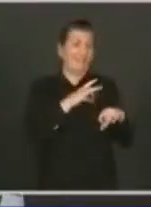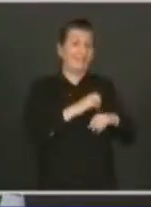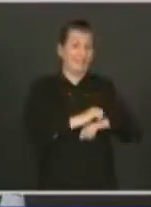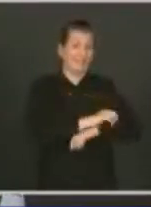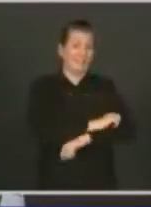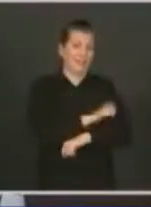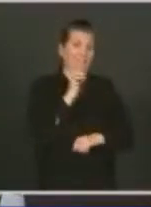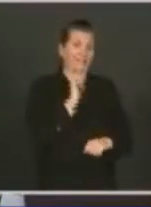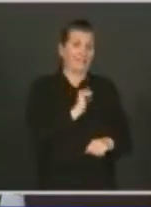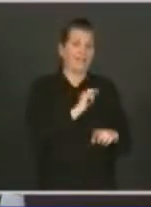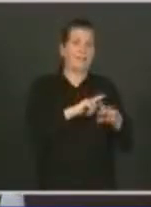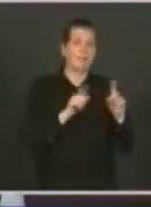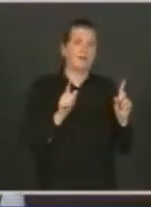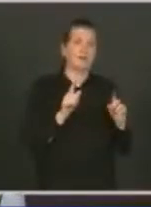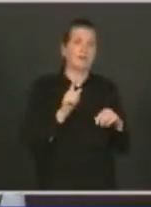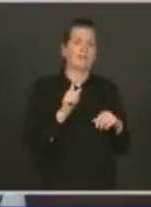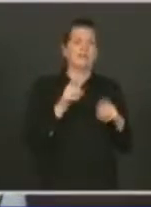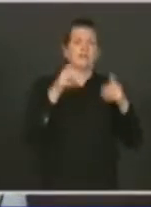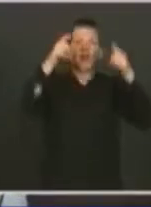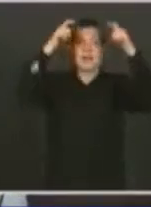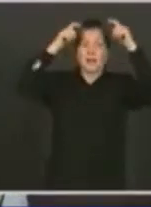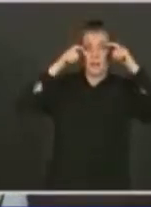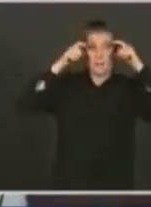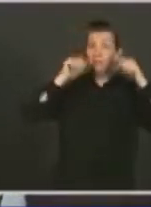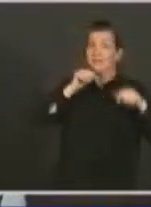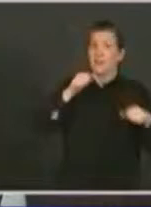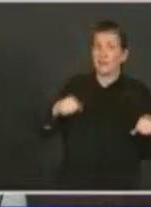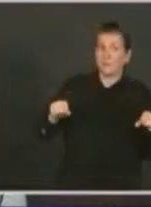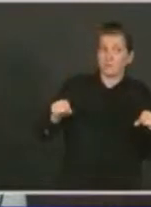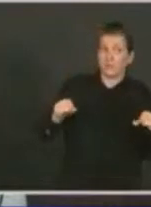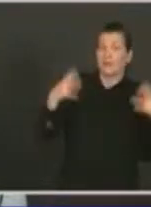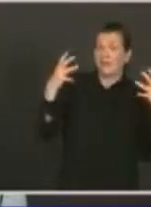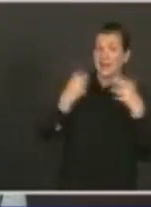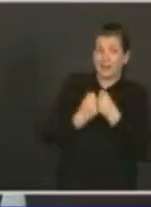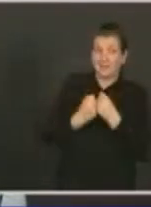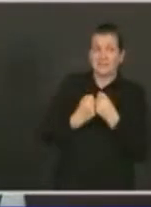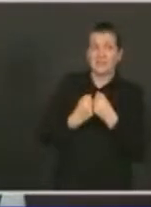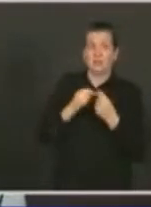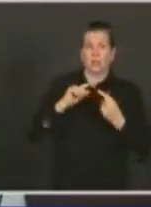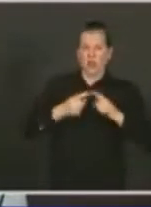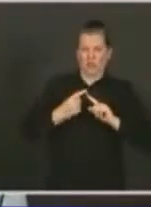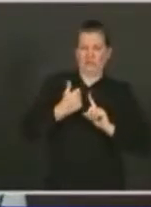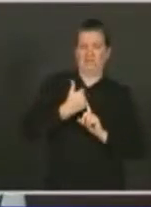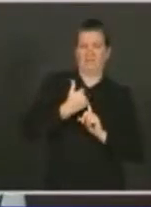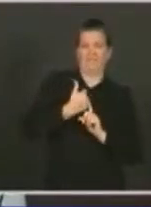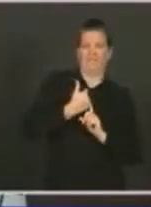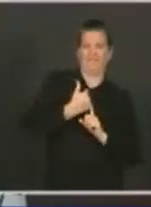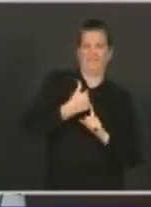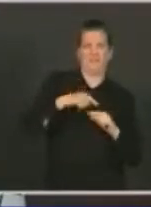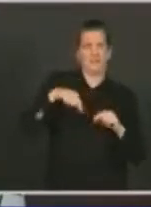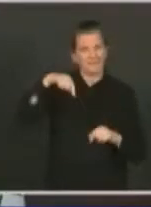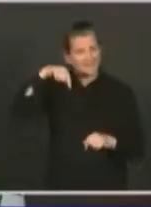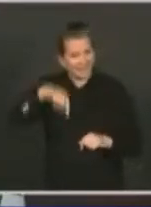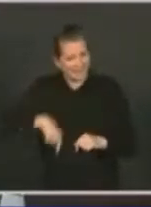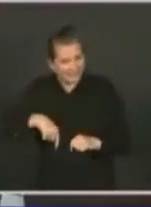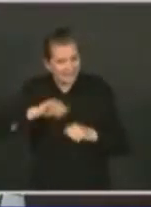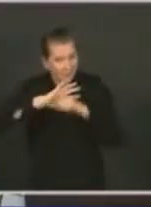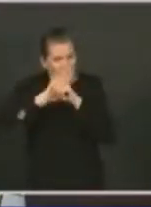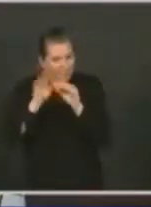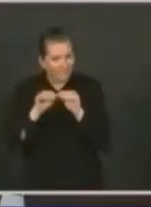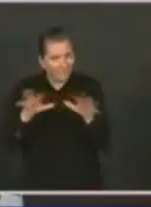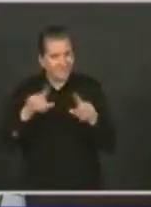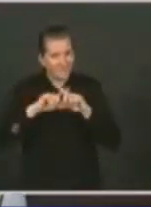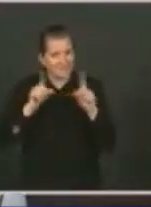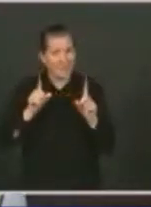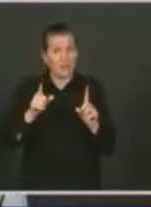you, but it impacts everybody else. It impacts all of us. It impacts everybody who needs to come to the hospital. It impacts everybody you come into contact with. So I